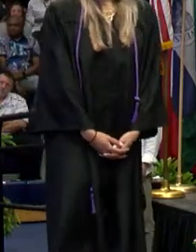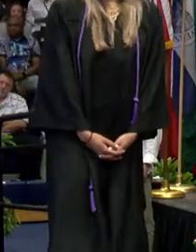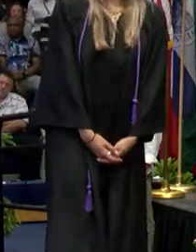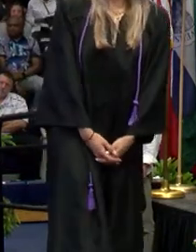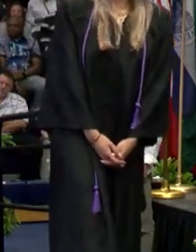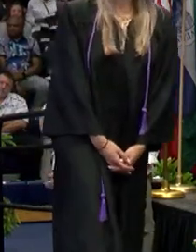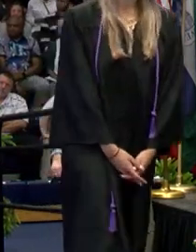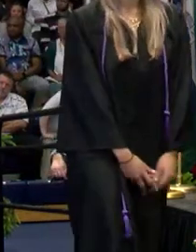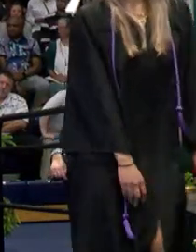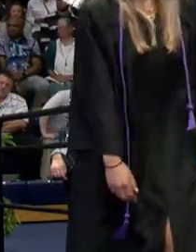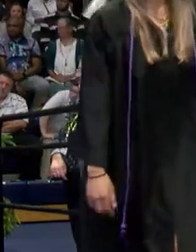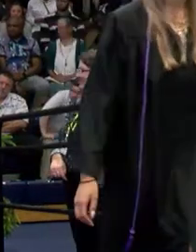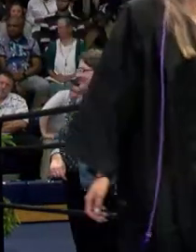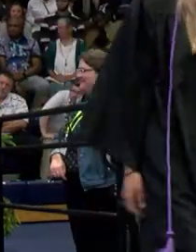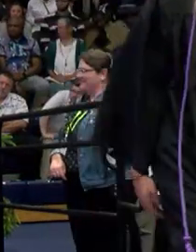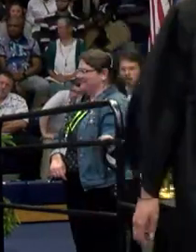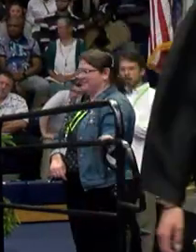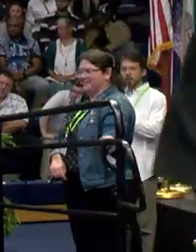Kaylee Means.